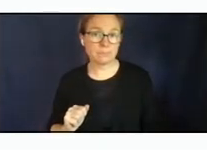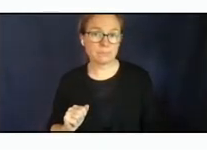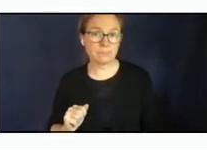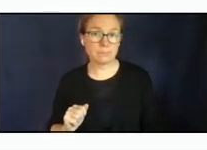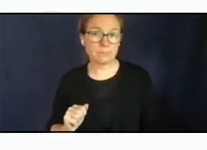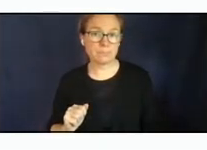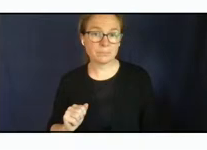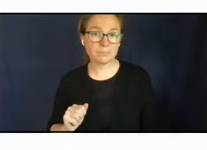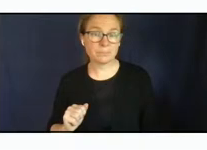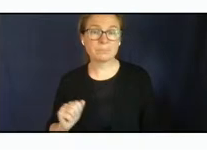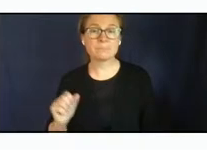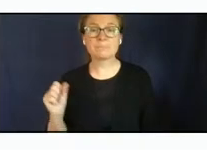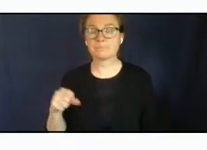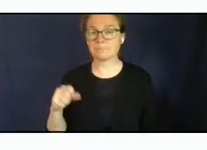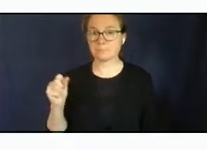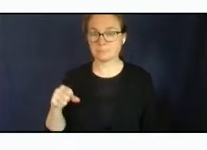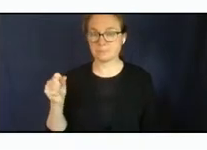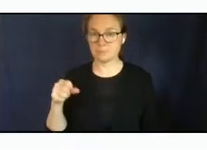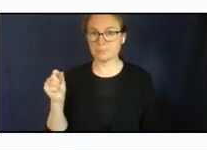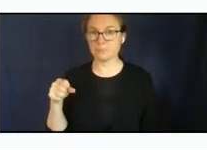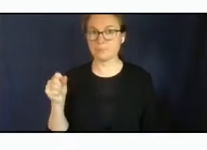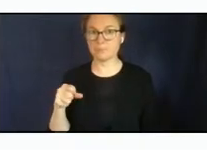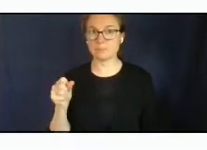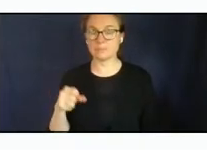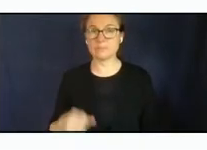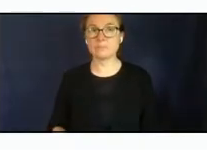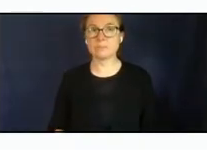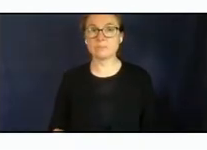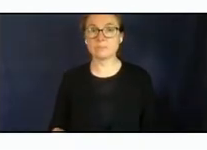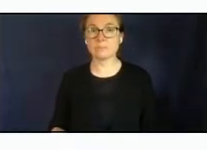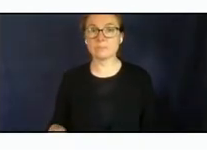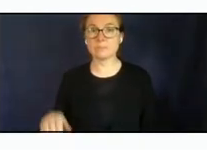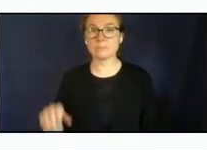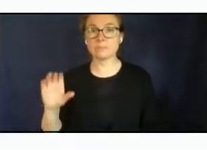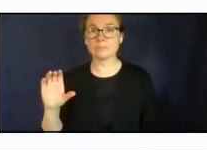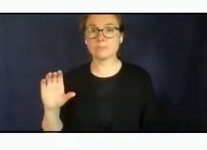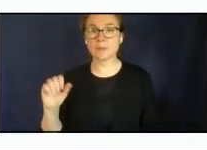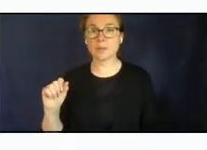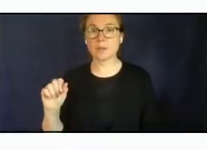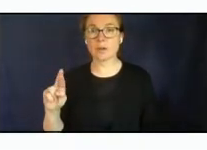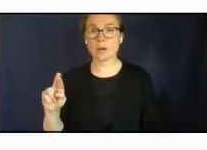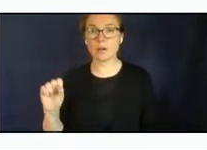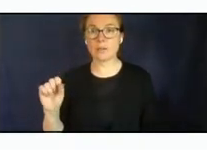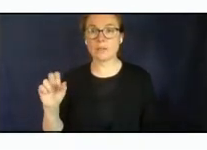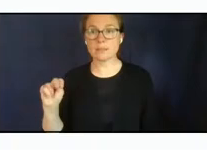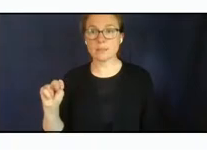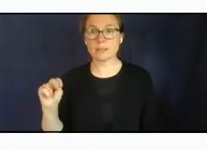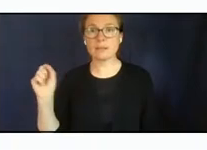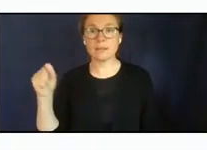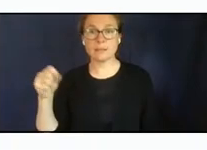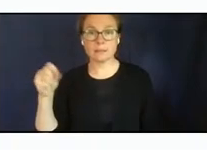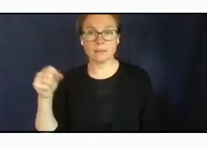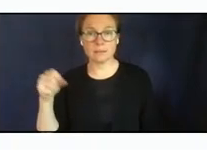Aye. Thank you. Director Carlson with the C. Aye.